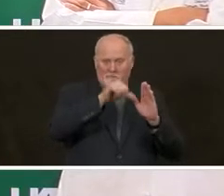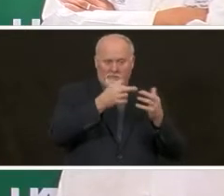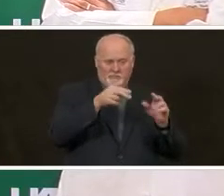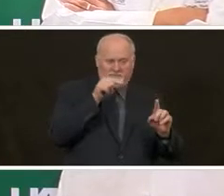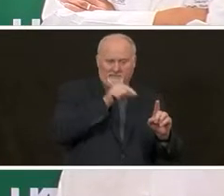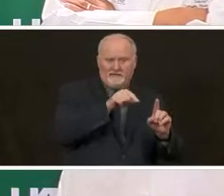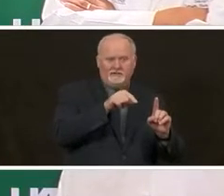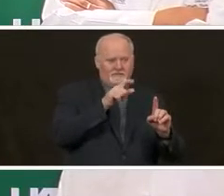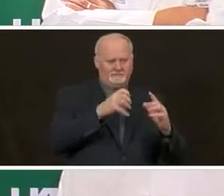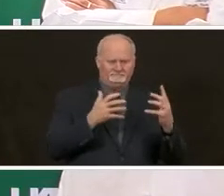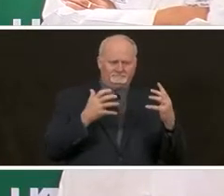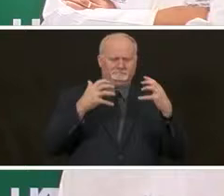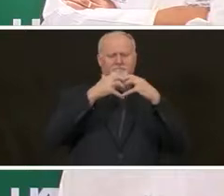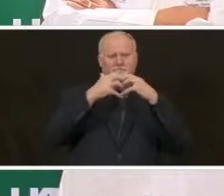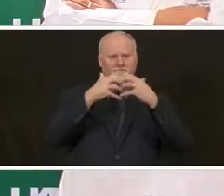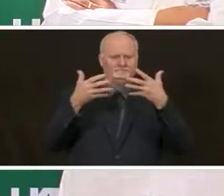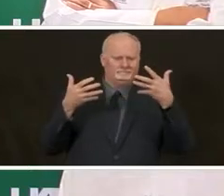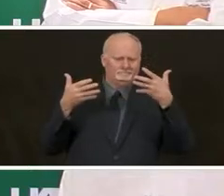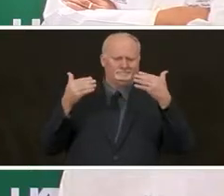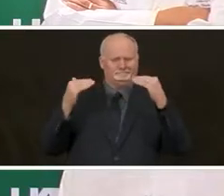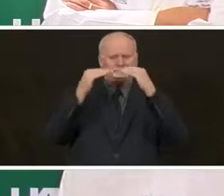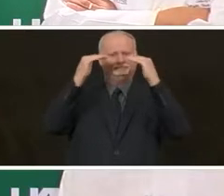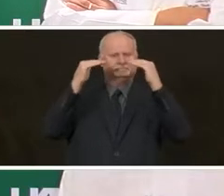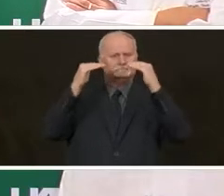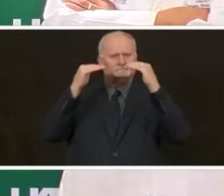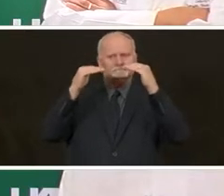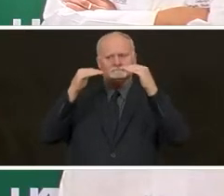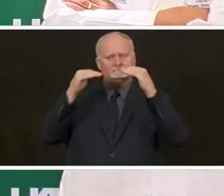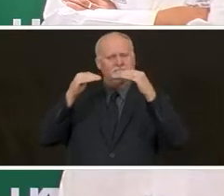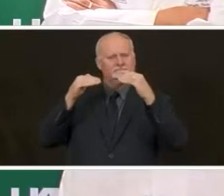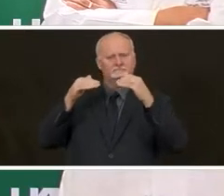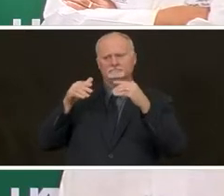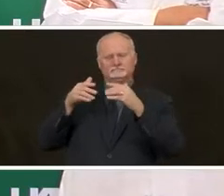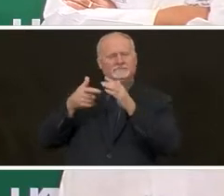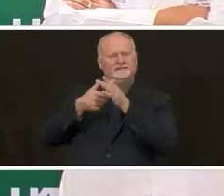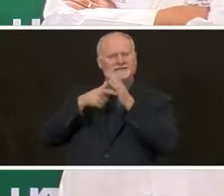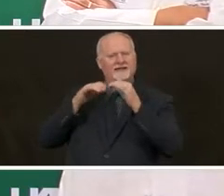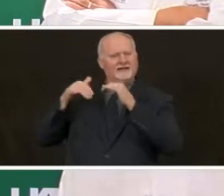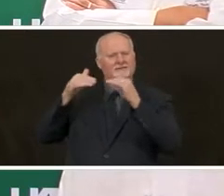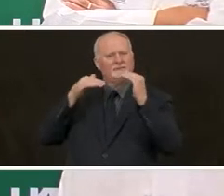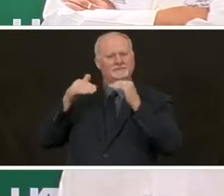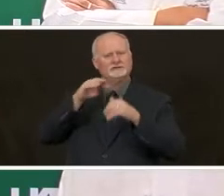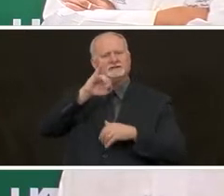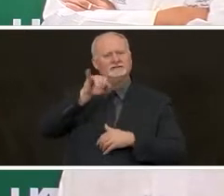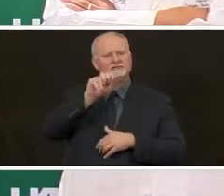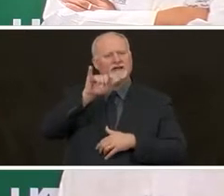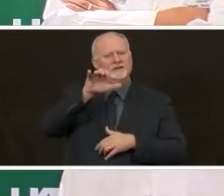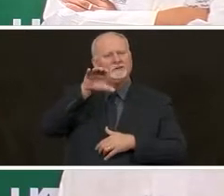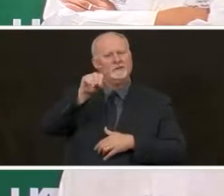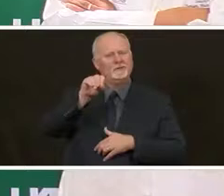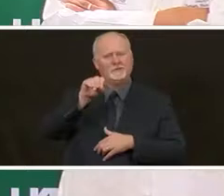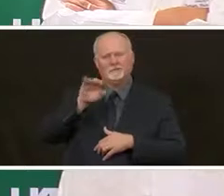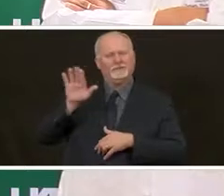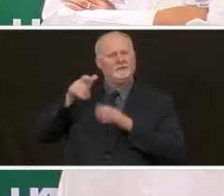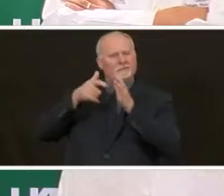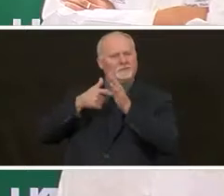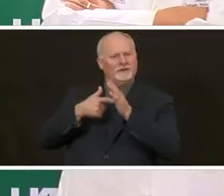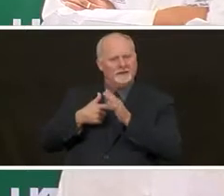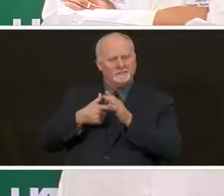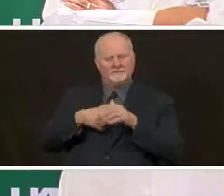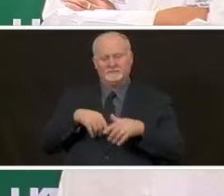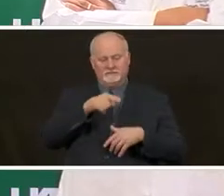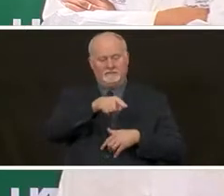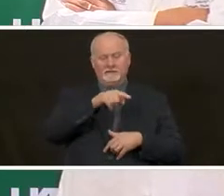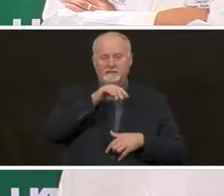meets standards that you would see in a human hospital, JACO-type requirements, where these pig organs